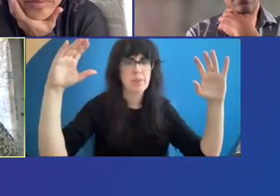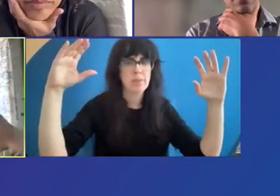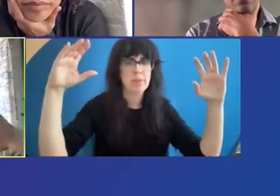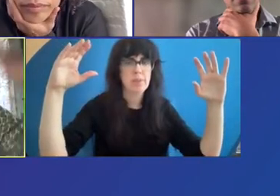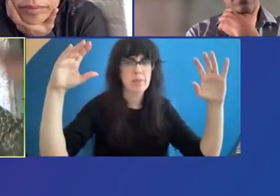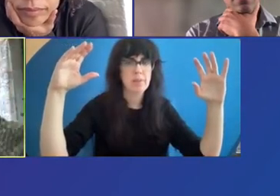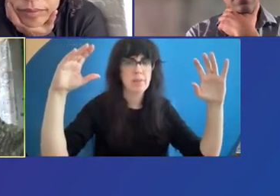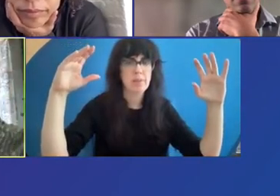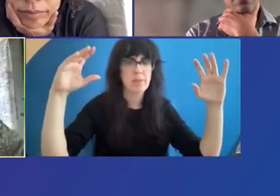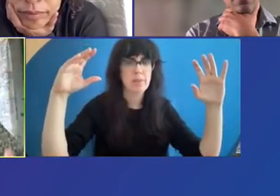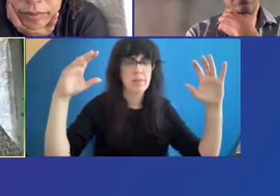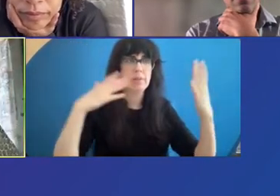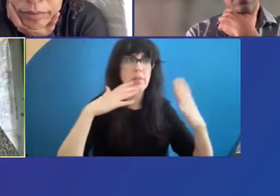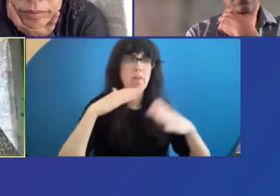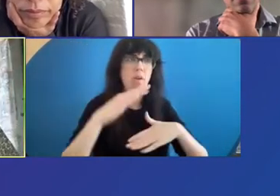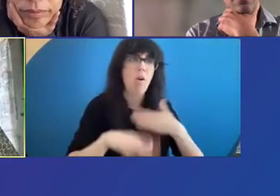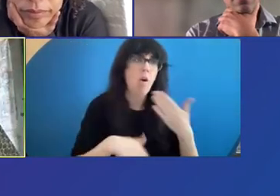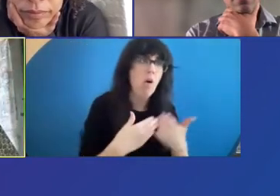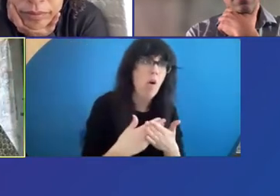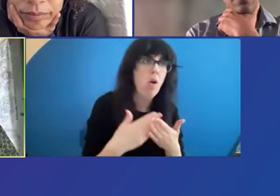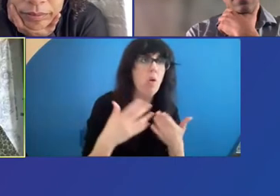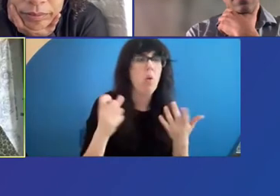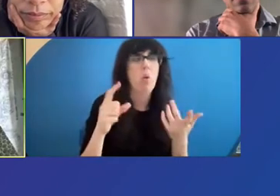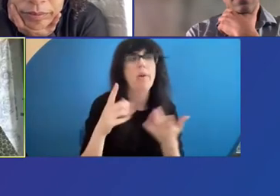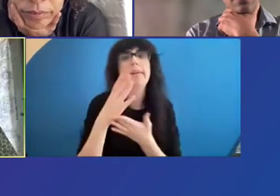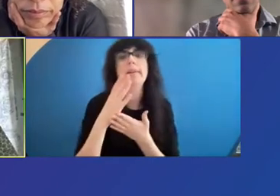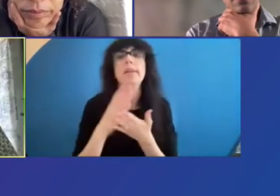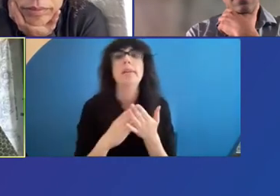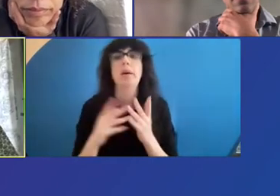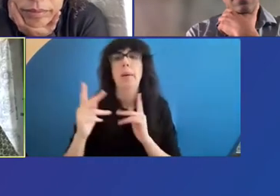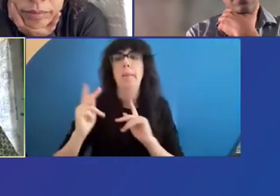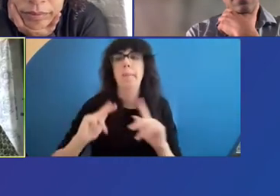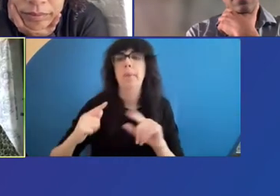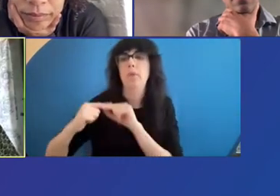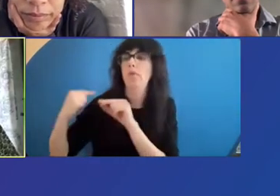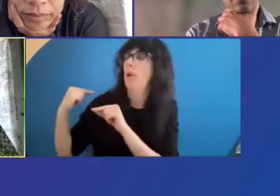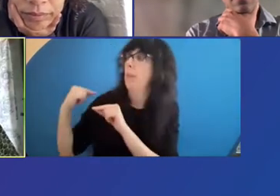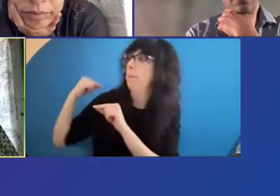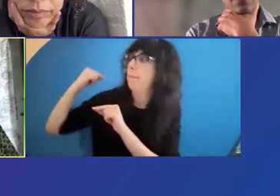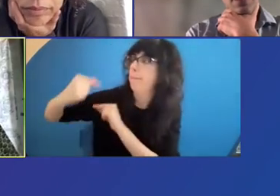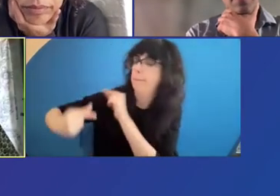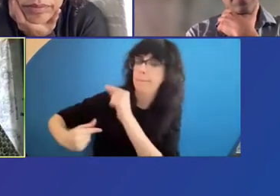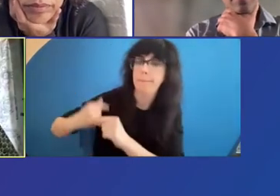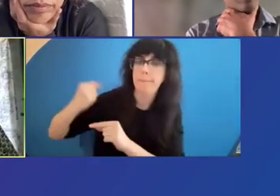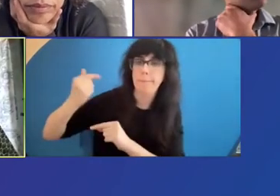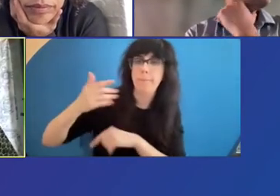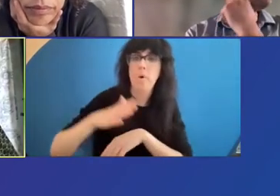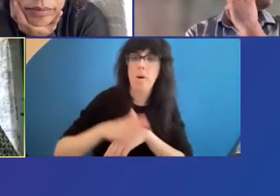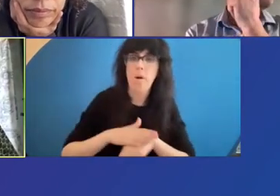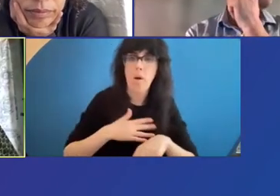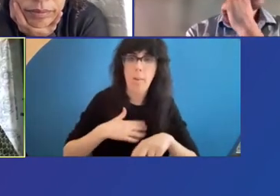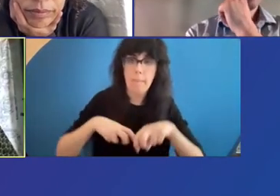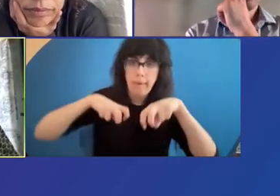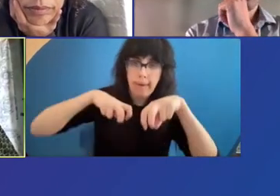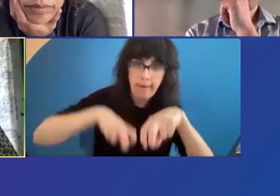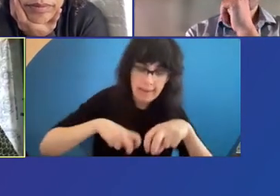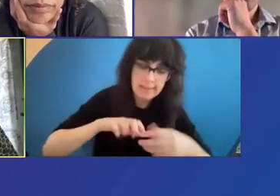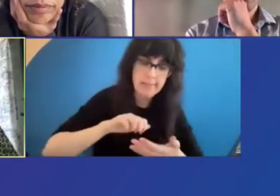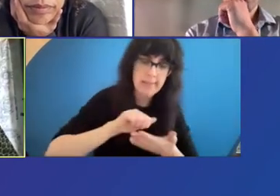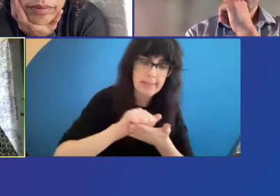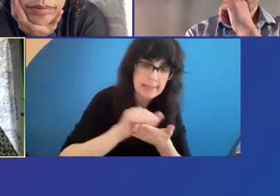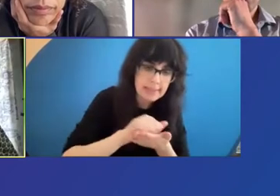maybe, I don't know all, but some folks in my lineage on their hands and knees cleaning this shit like